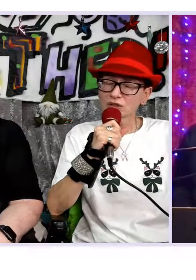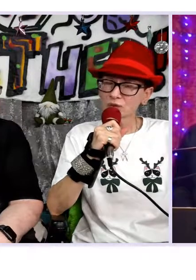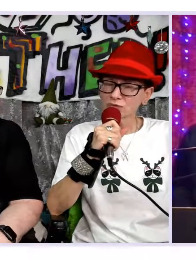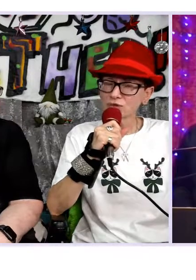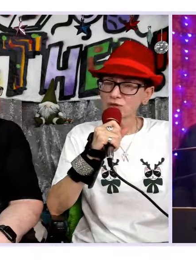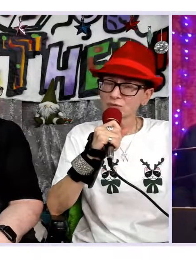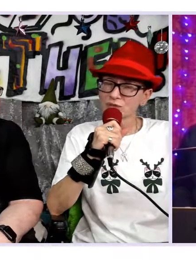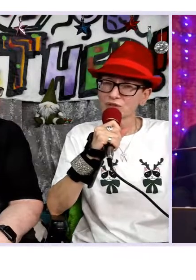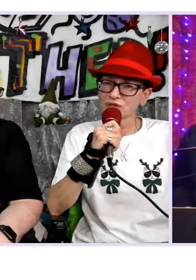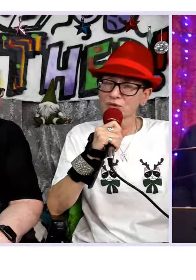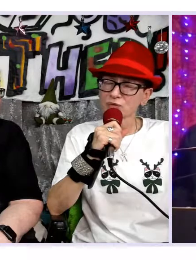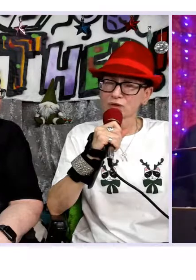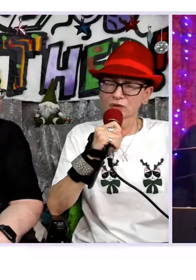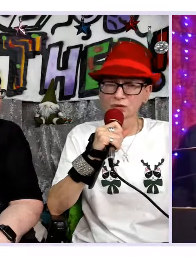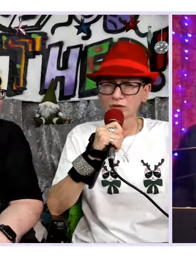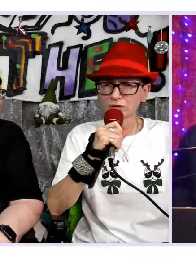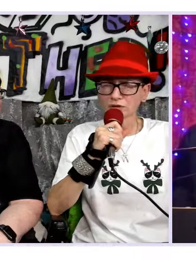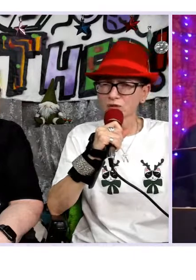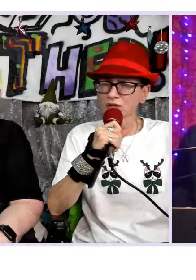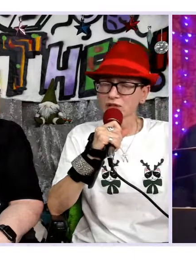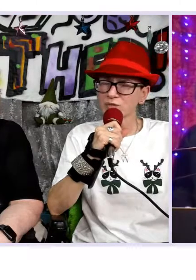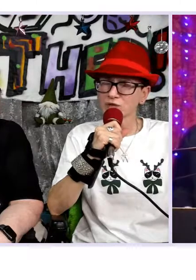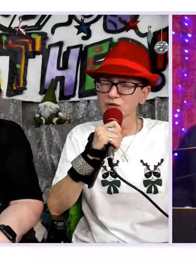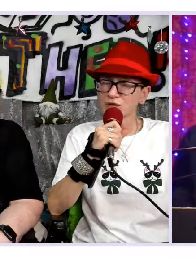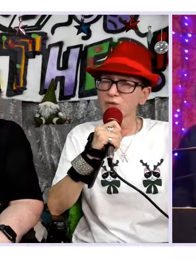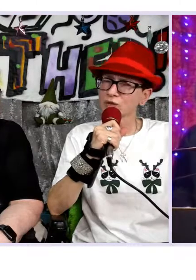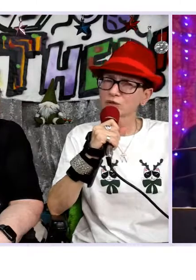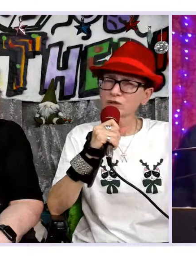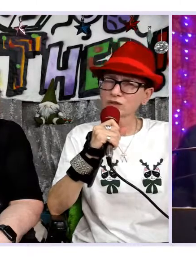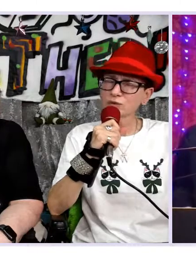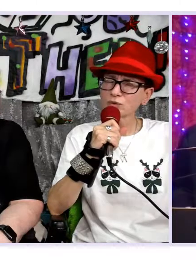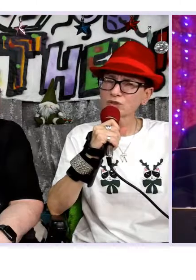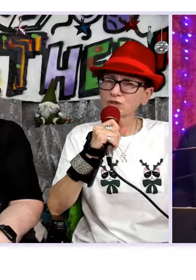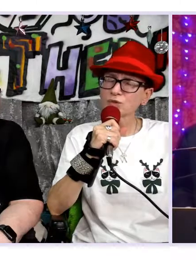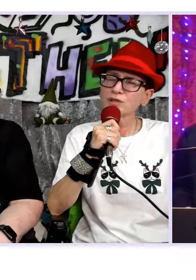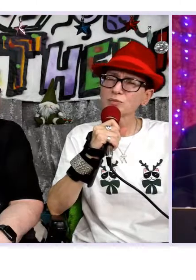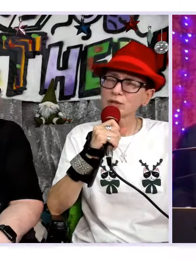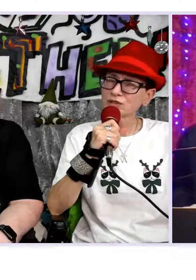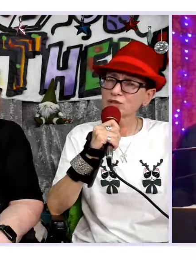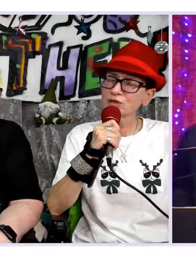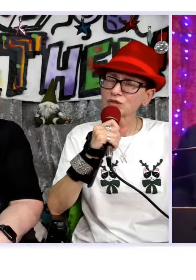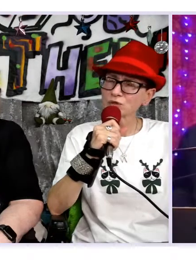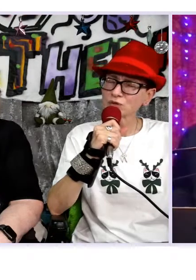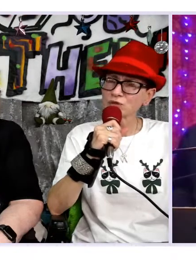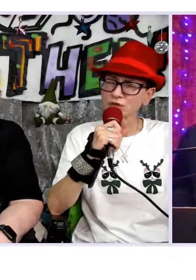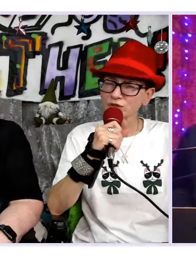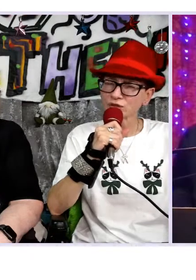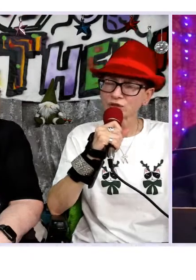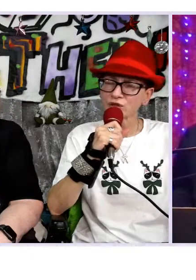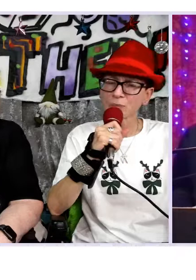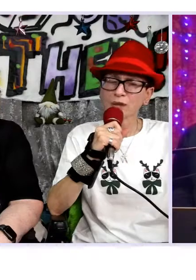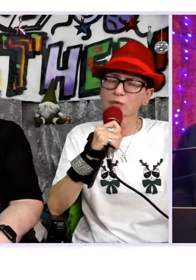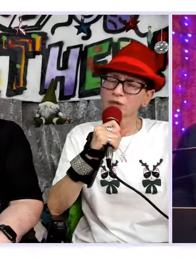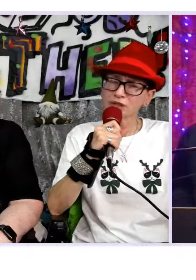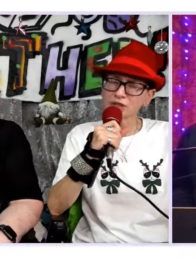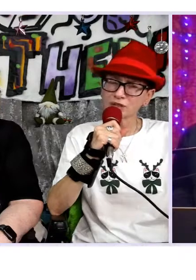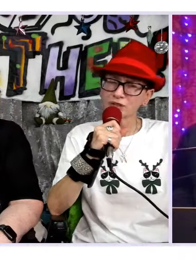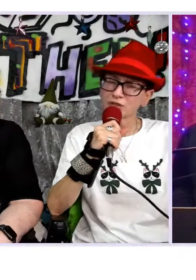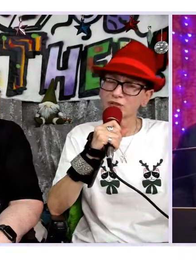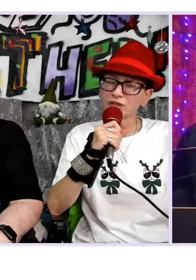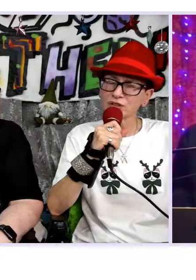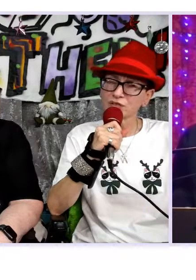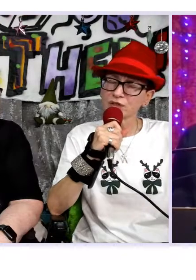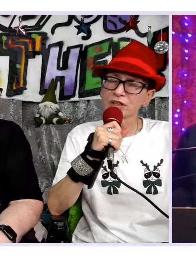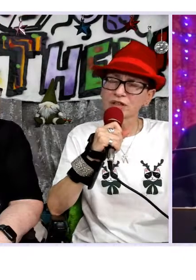was comforting myself thinking, oh, it's not the same on Zoom. And I thought, you know what, Ju, it's better than 2 or 3 years ago when the